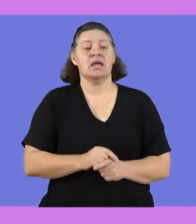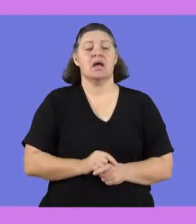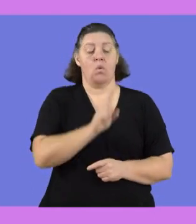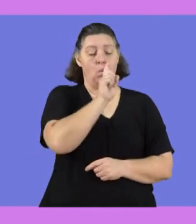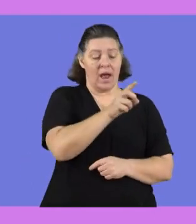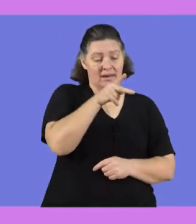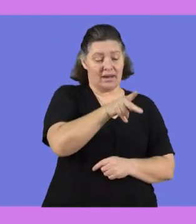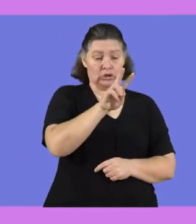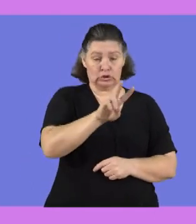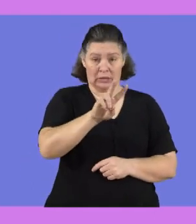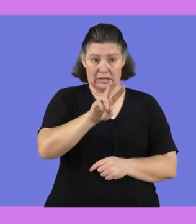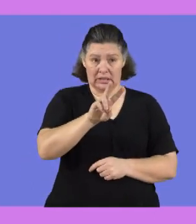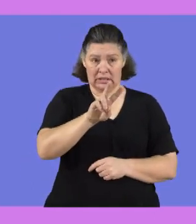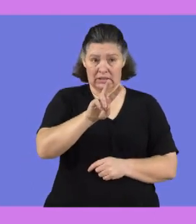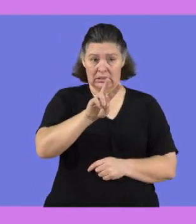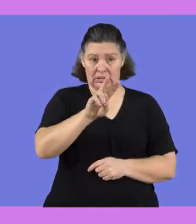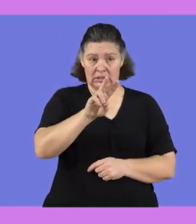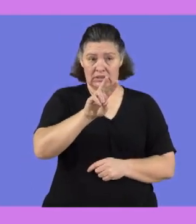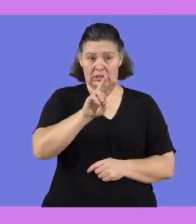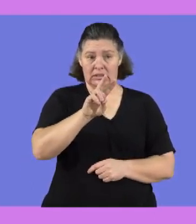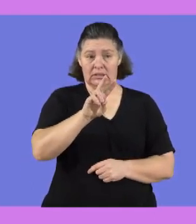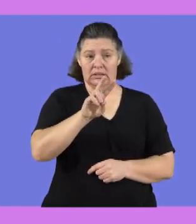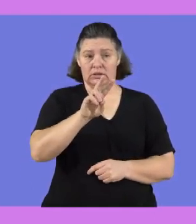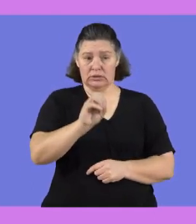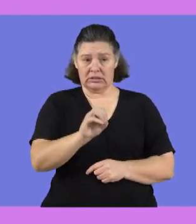Therefore, 1:2 is equivalent to